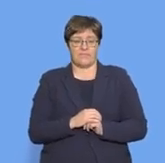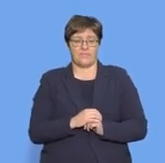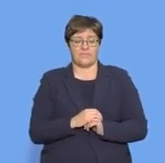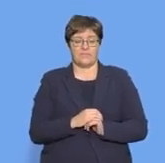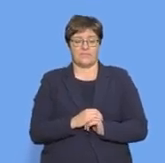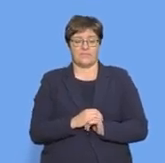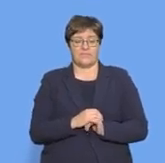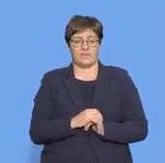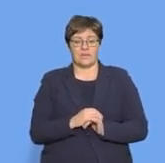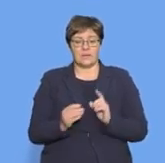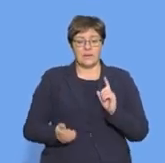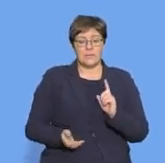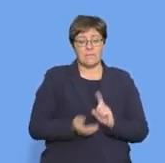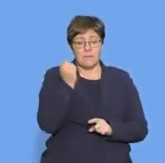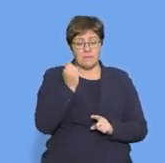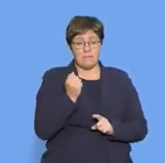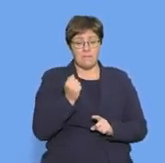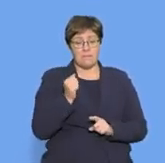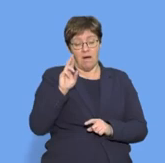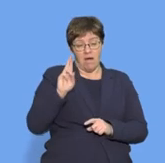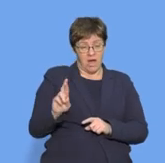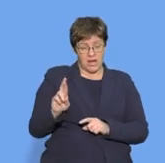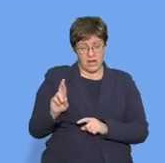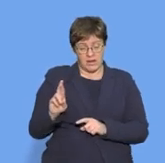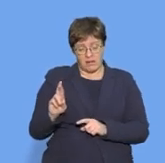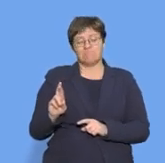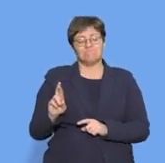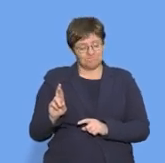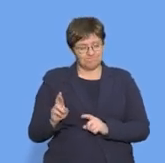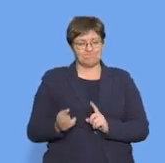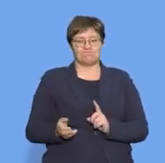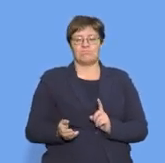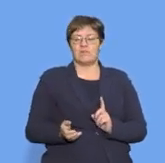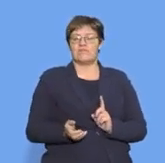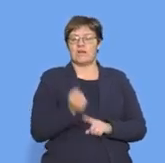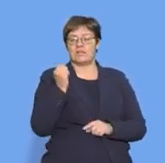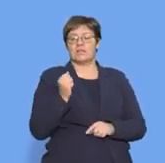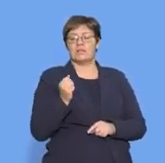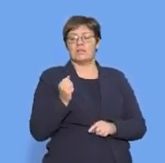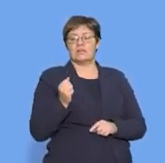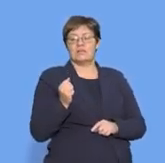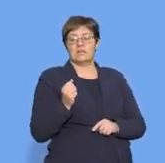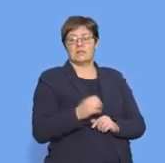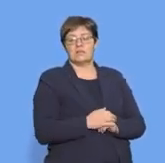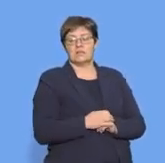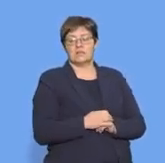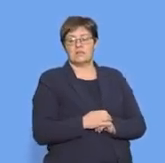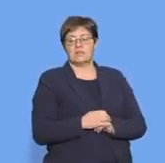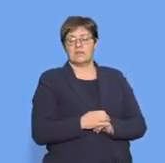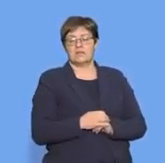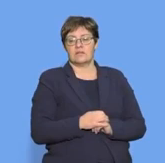right? And then to find the radius, we will then find, so the radius